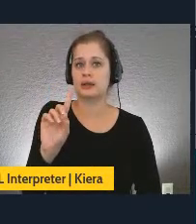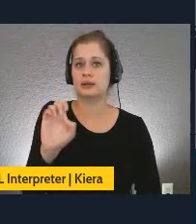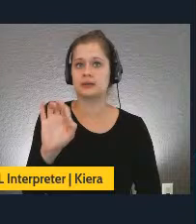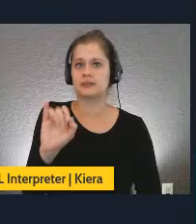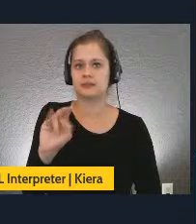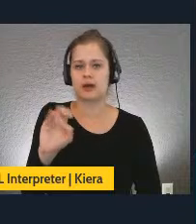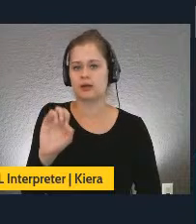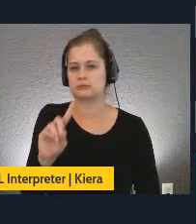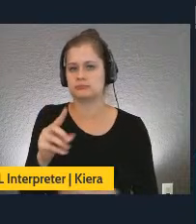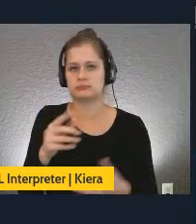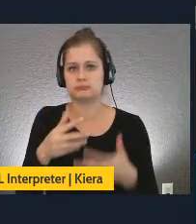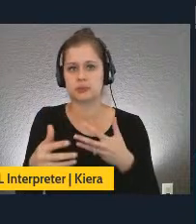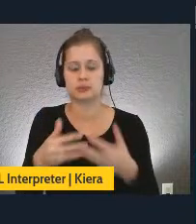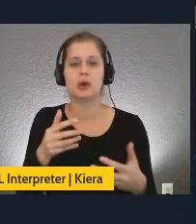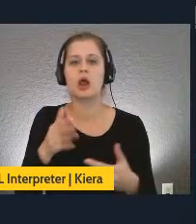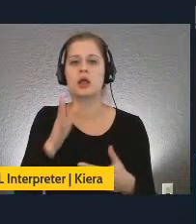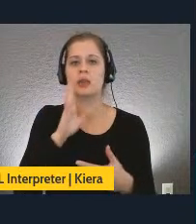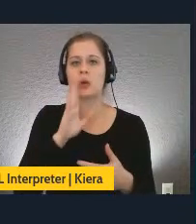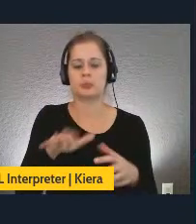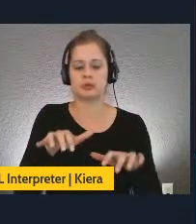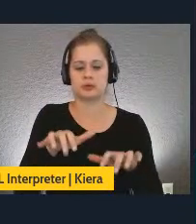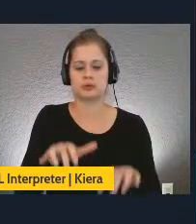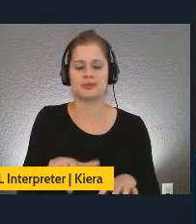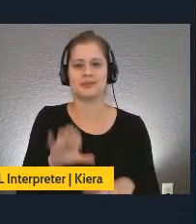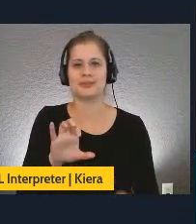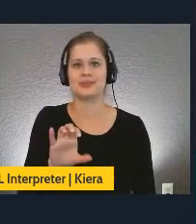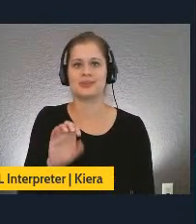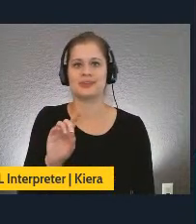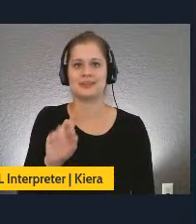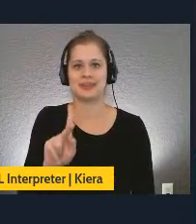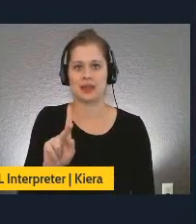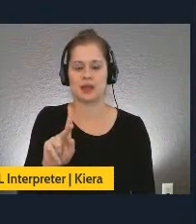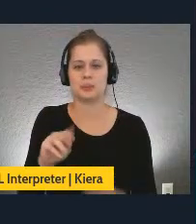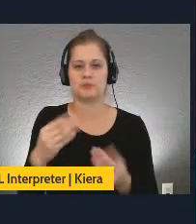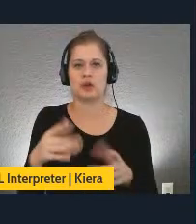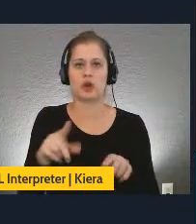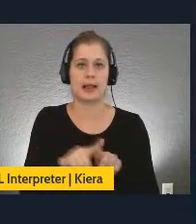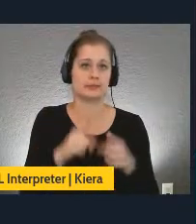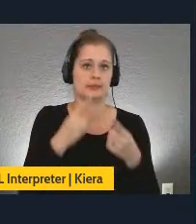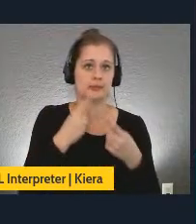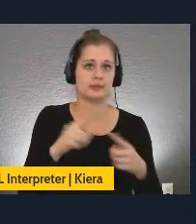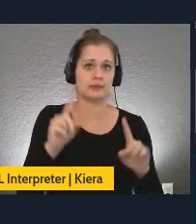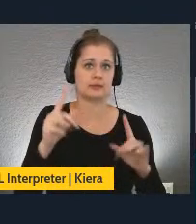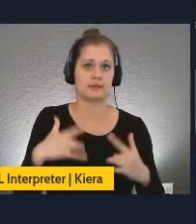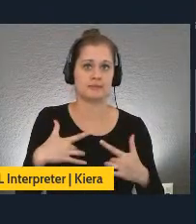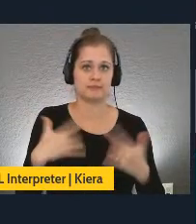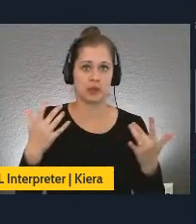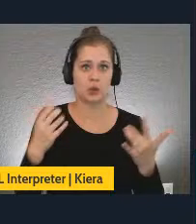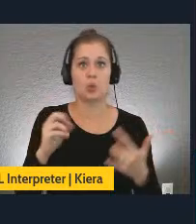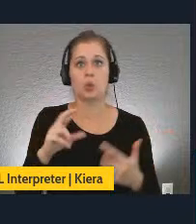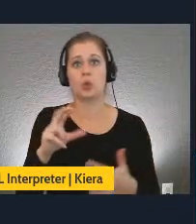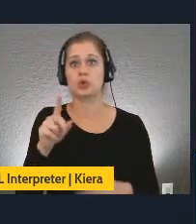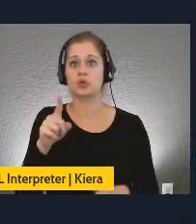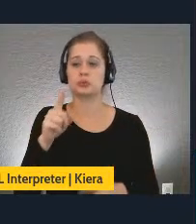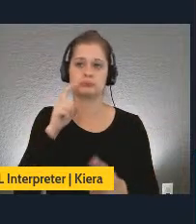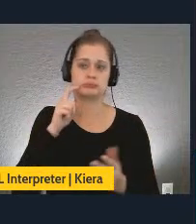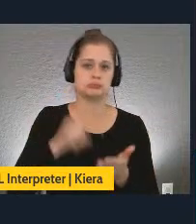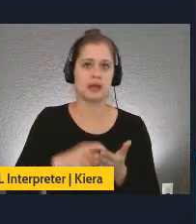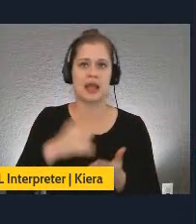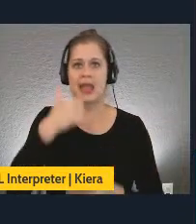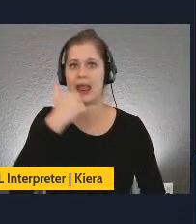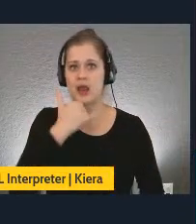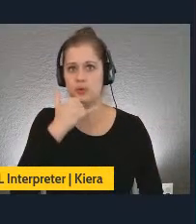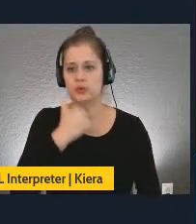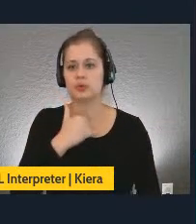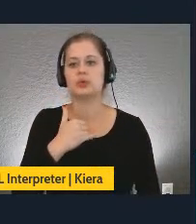be interpreted by the CDK provider framework as a success event, or you throw an error on your Lambda, and then in that case it's a